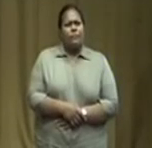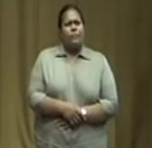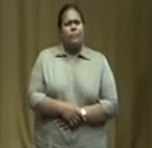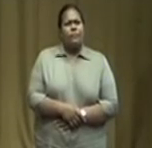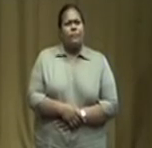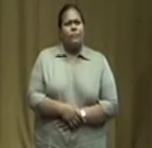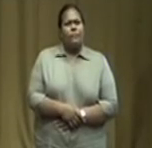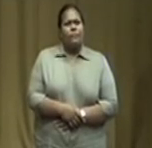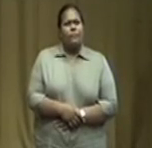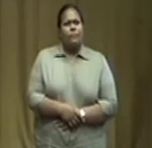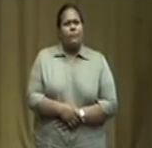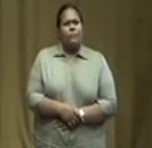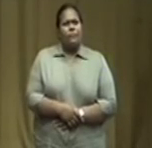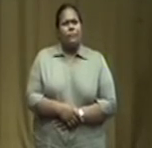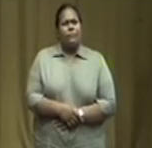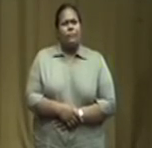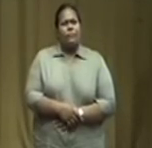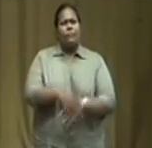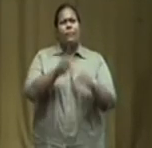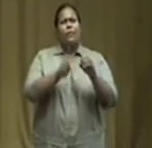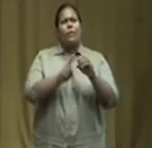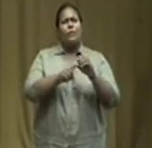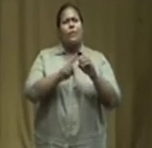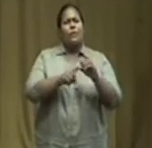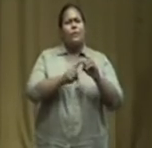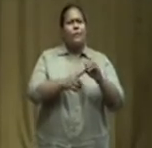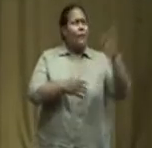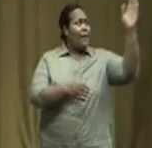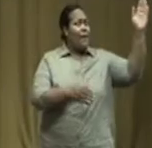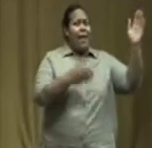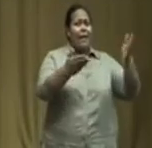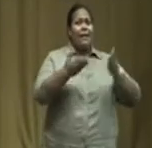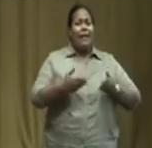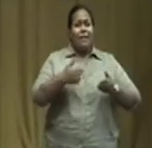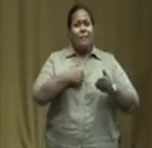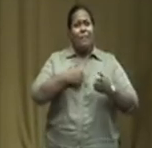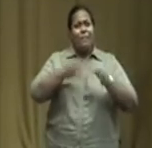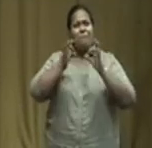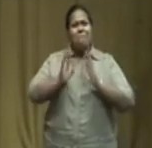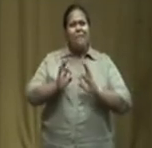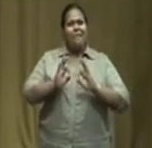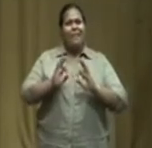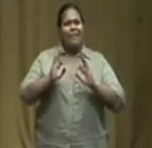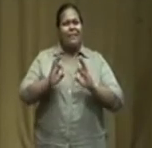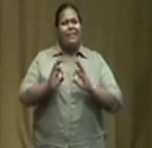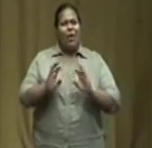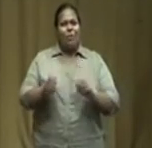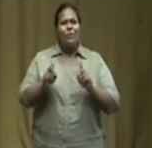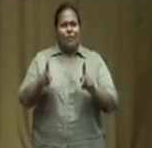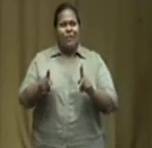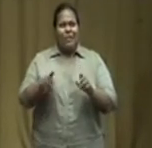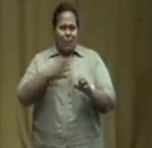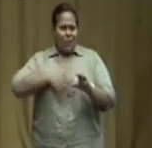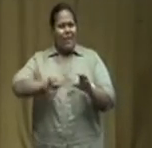Thank you, Dr. McIntosh. I think that gave me the perfect opportunity to expand my previous question. So